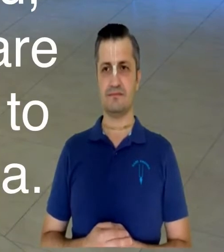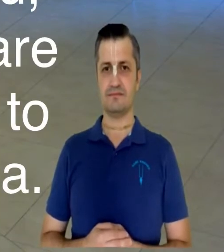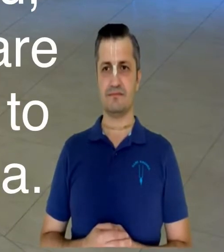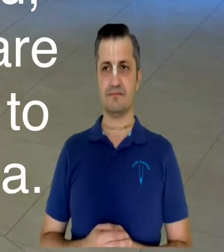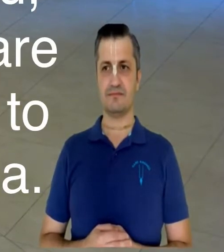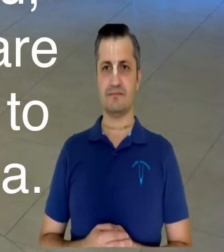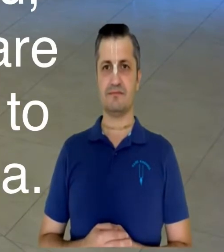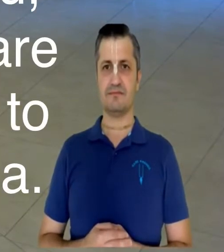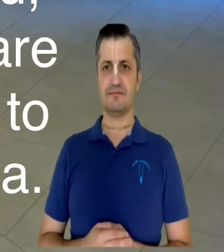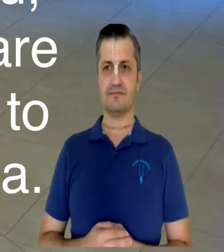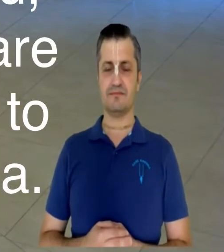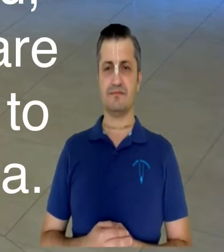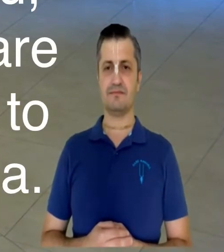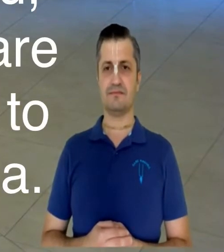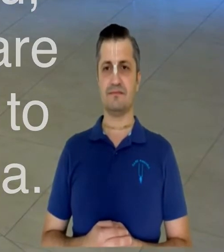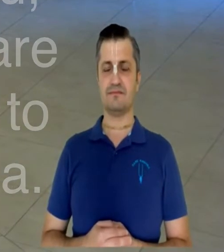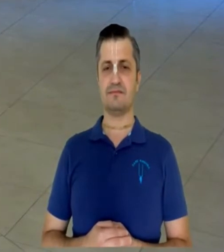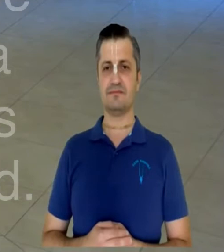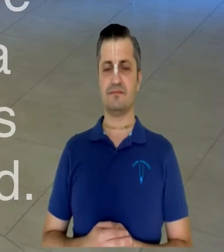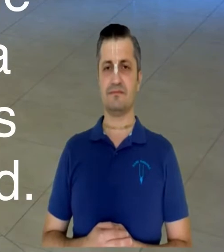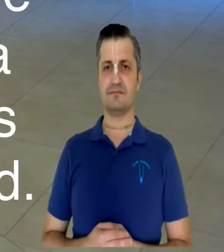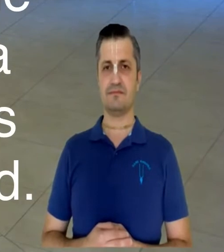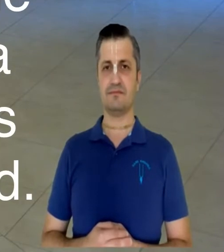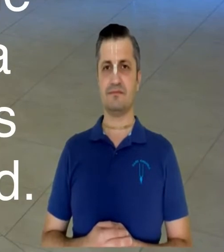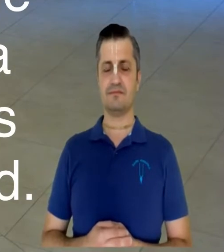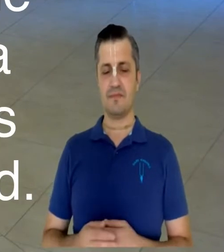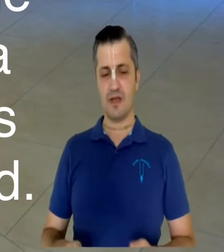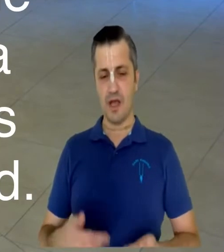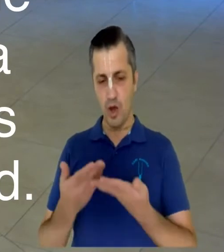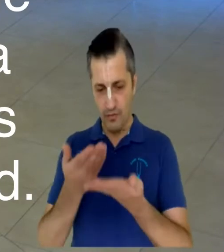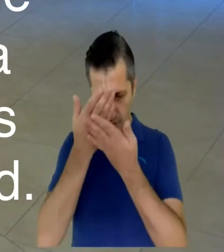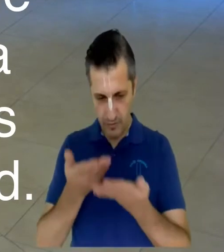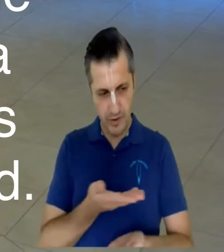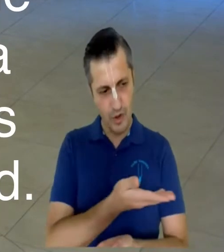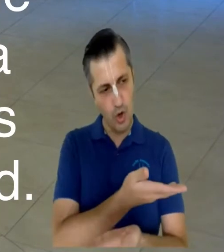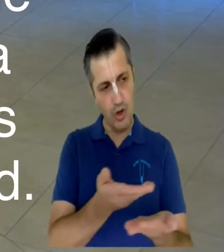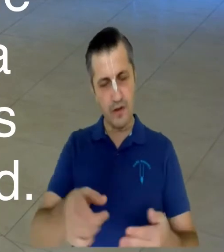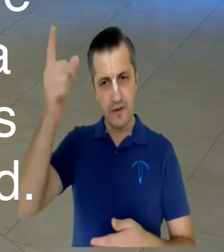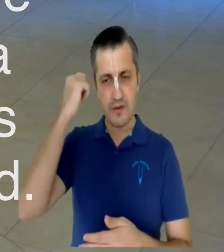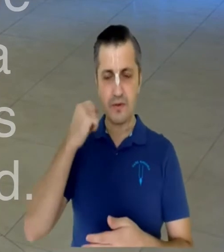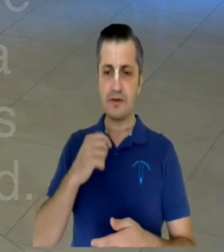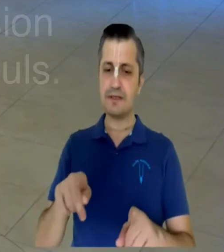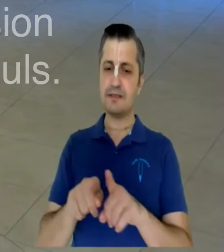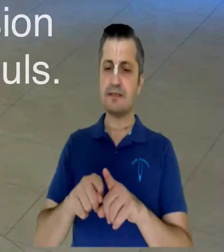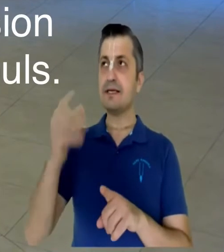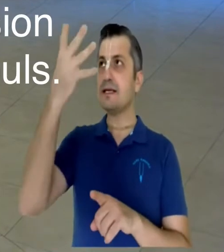Sutadevi Pranamami Haripriye Vancha Kalpa Tarubhascha Kripa Sindhu